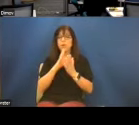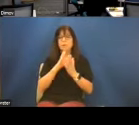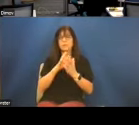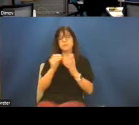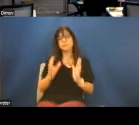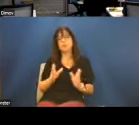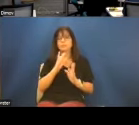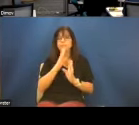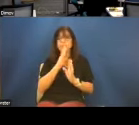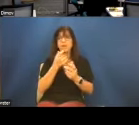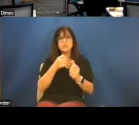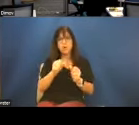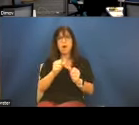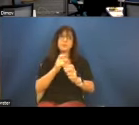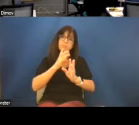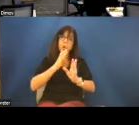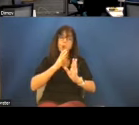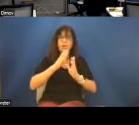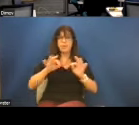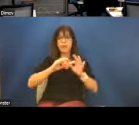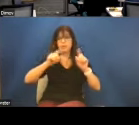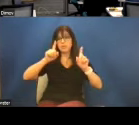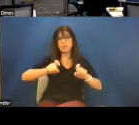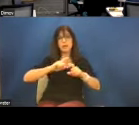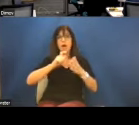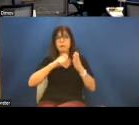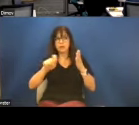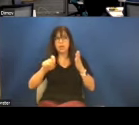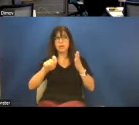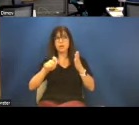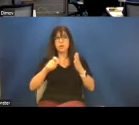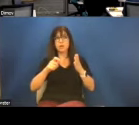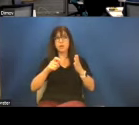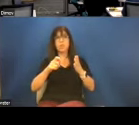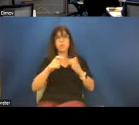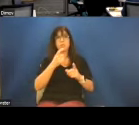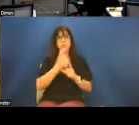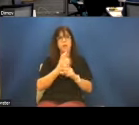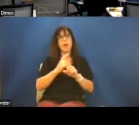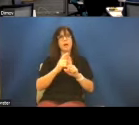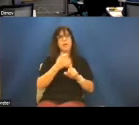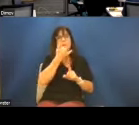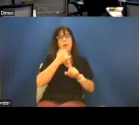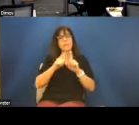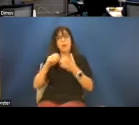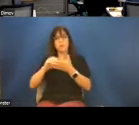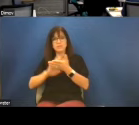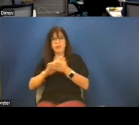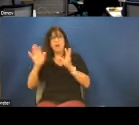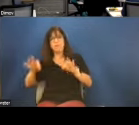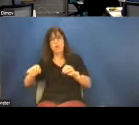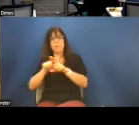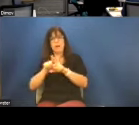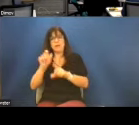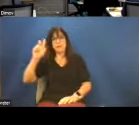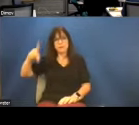that I'm trying to get a spoken language assessment for, I'm marking it incorrect, but I am putting on my form, and this is where I say as the SLPs,